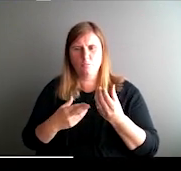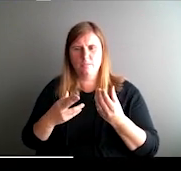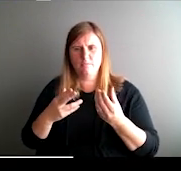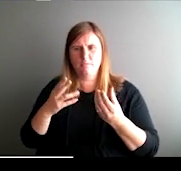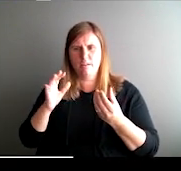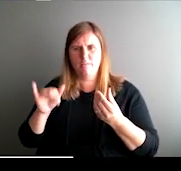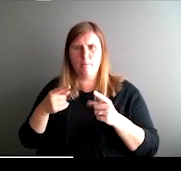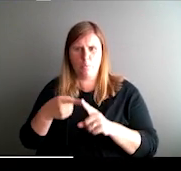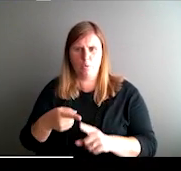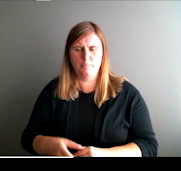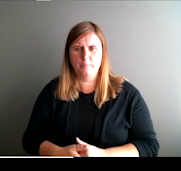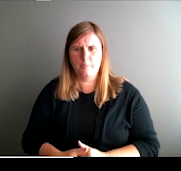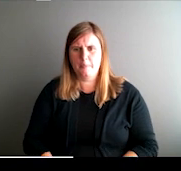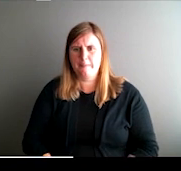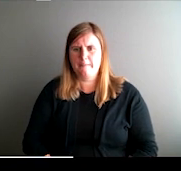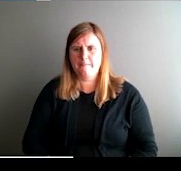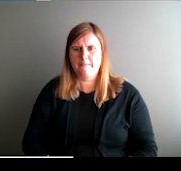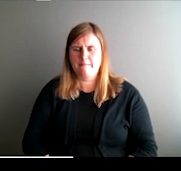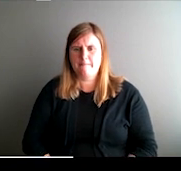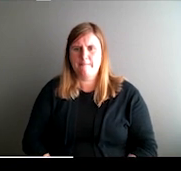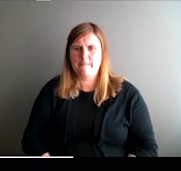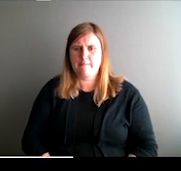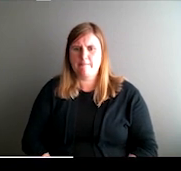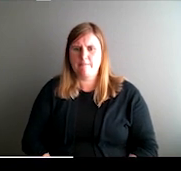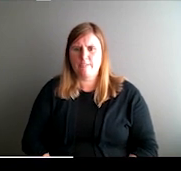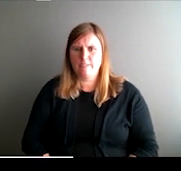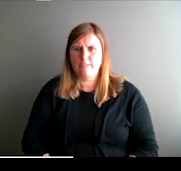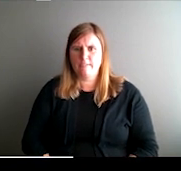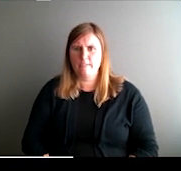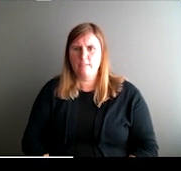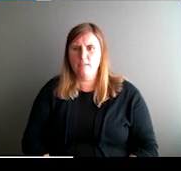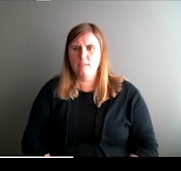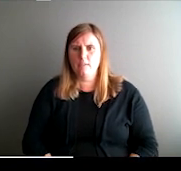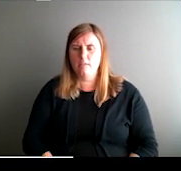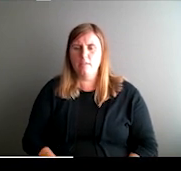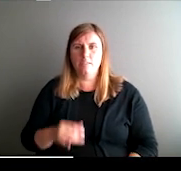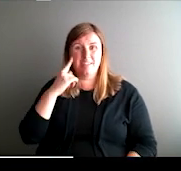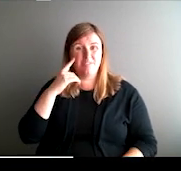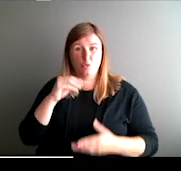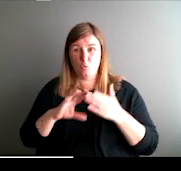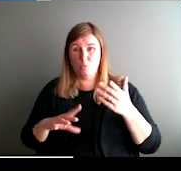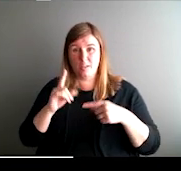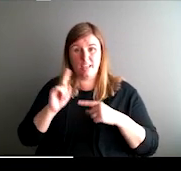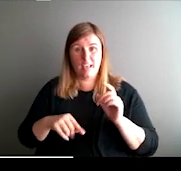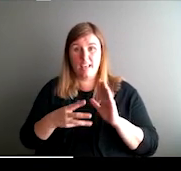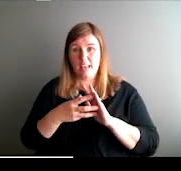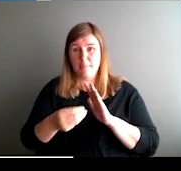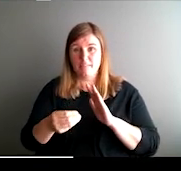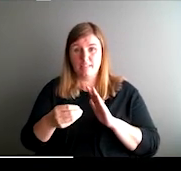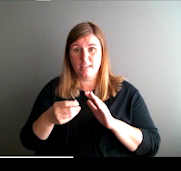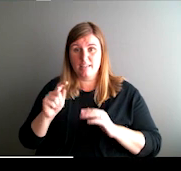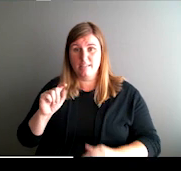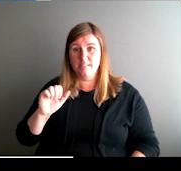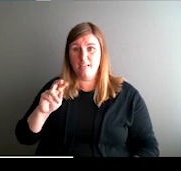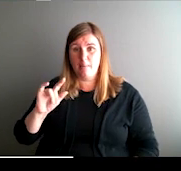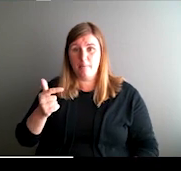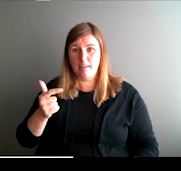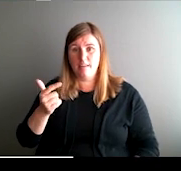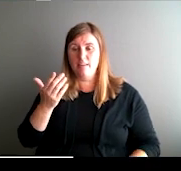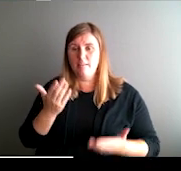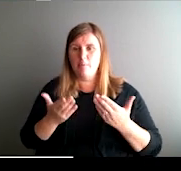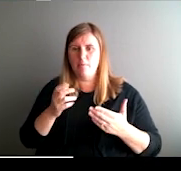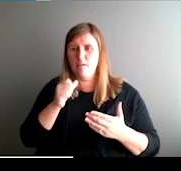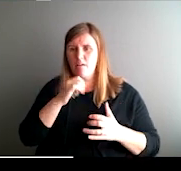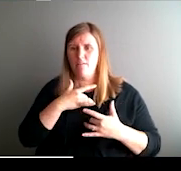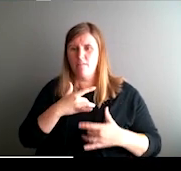that point. If a student cannot imitate tapping, then it's very unlikely